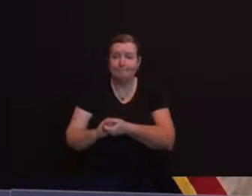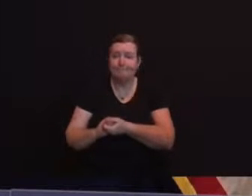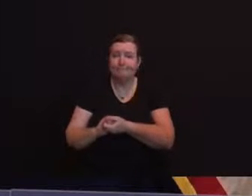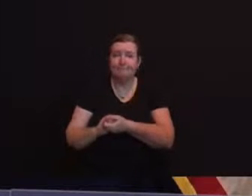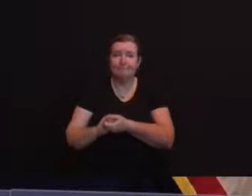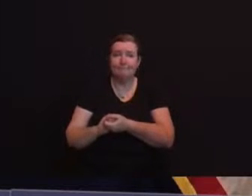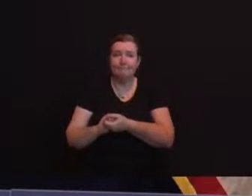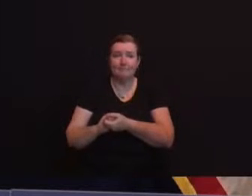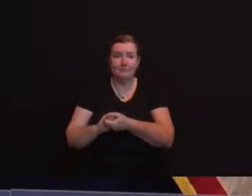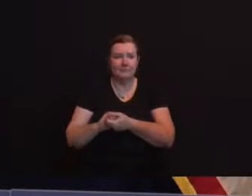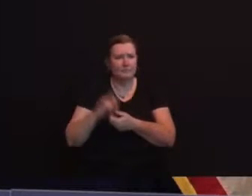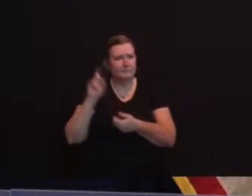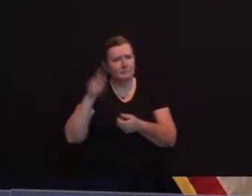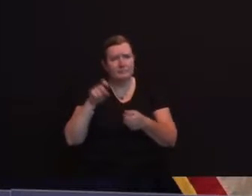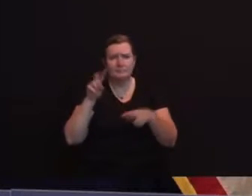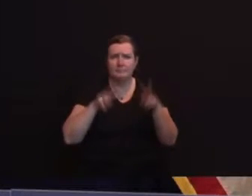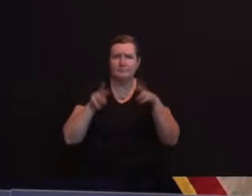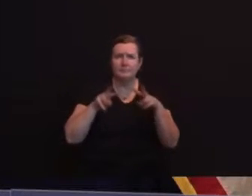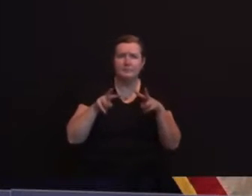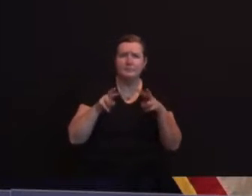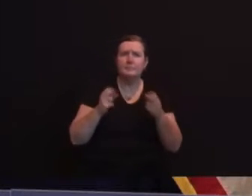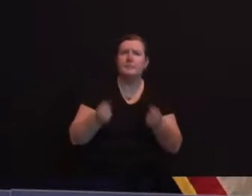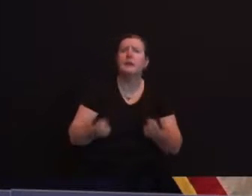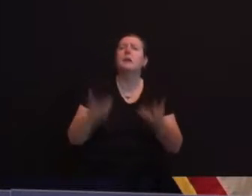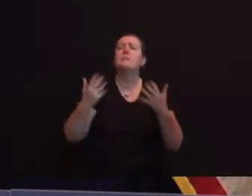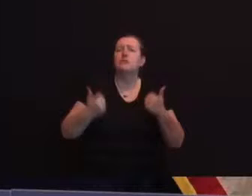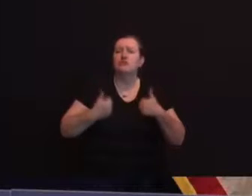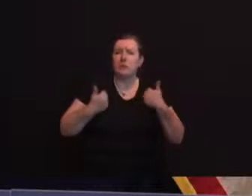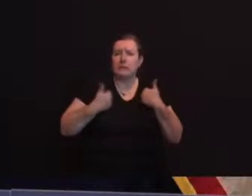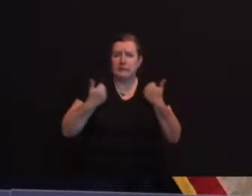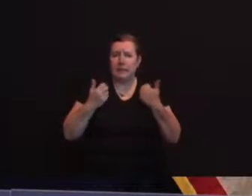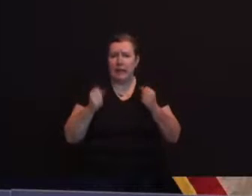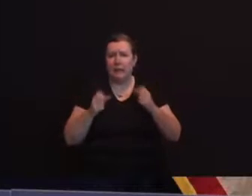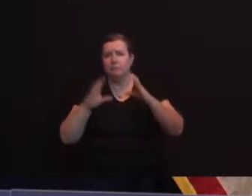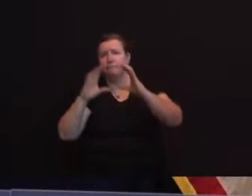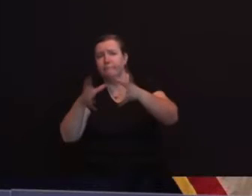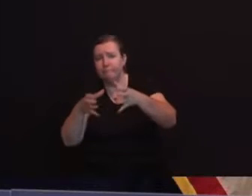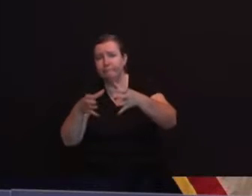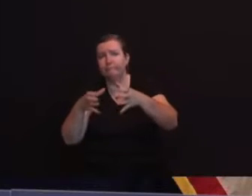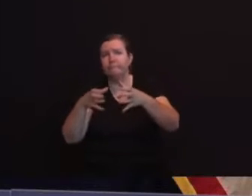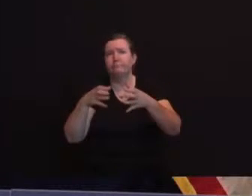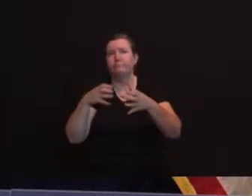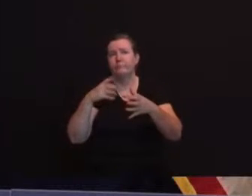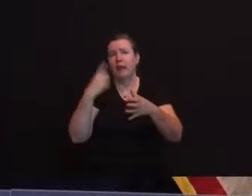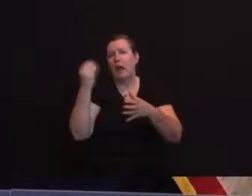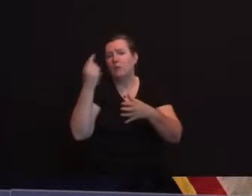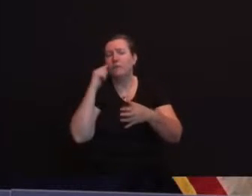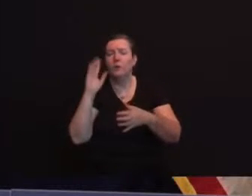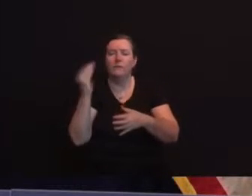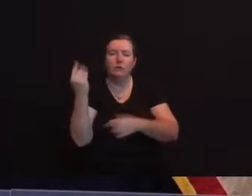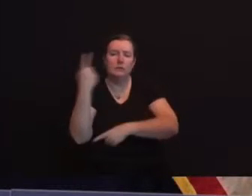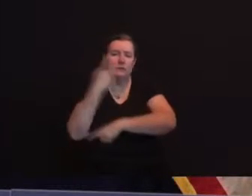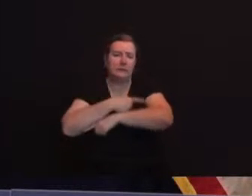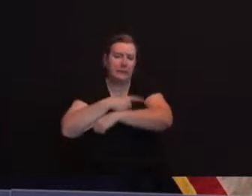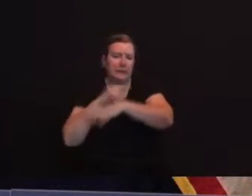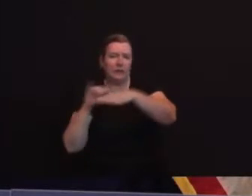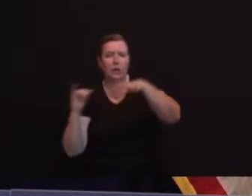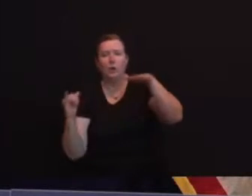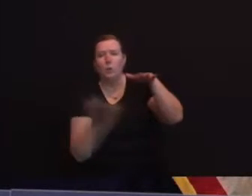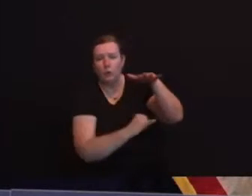many residents can be cohorted for a 14-day quarantine period based on their current census and their